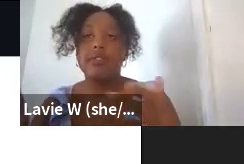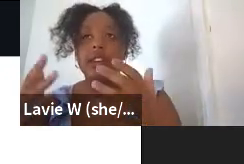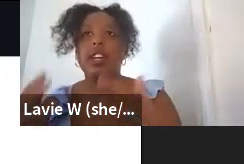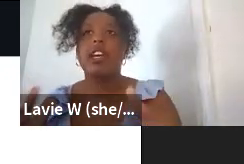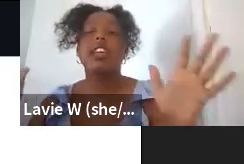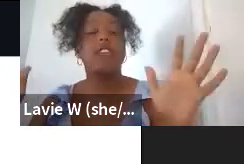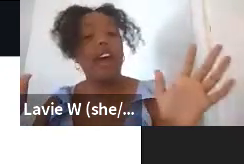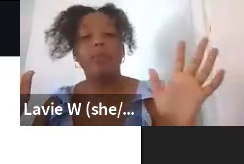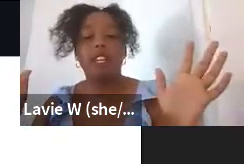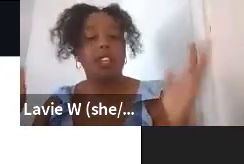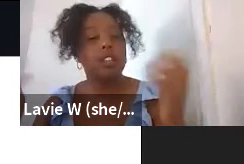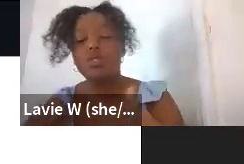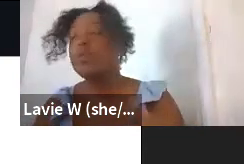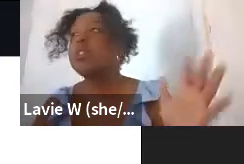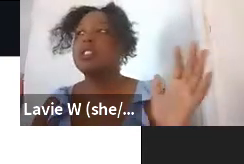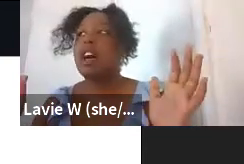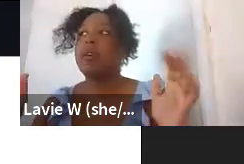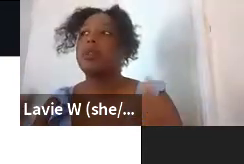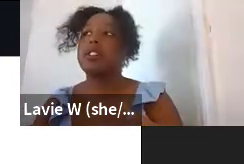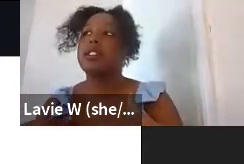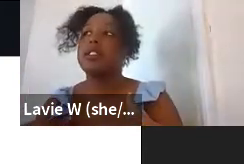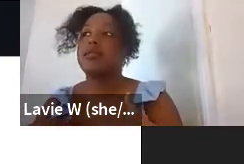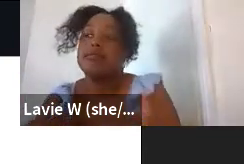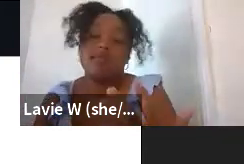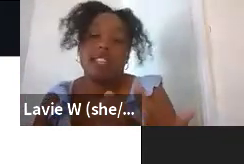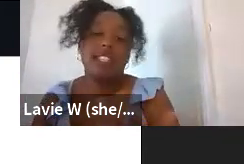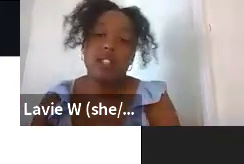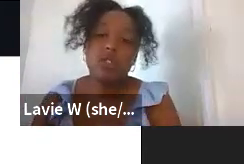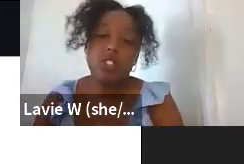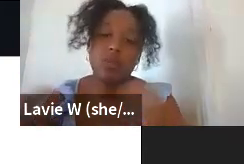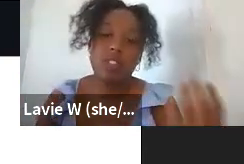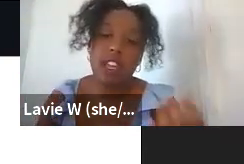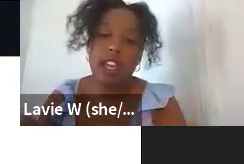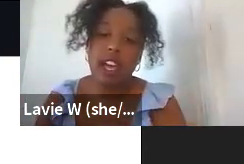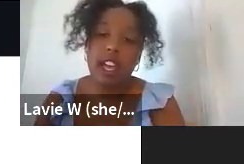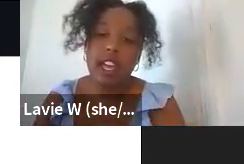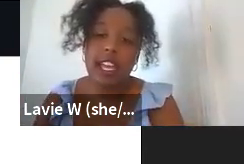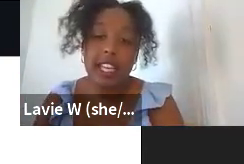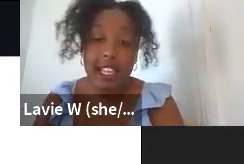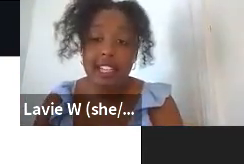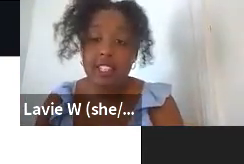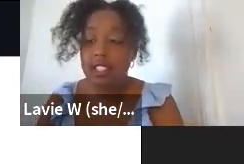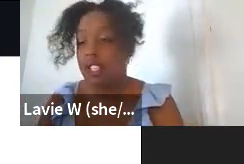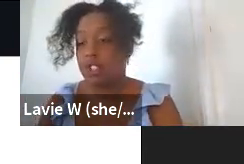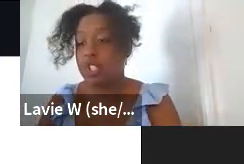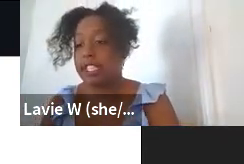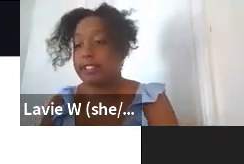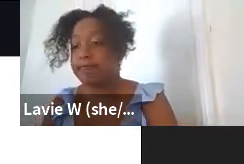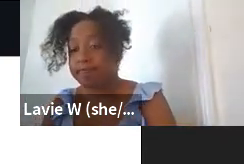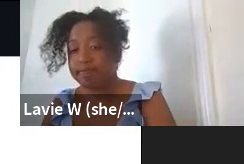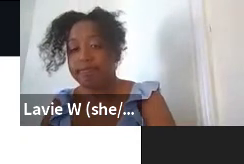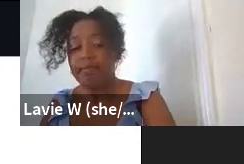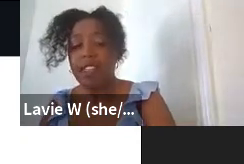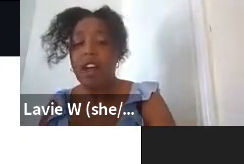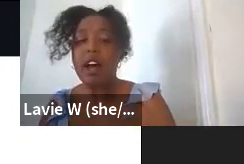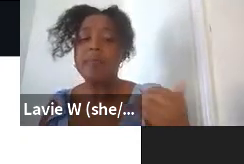of evaporated as soon as I was in St. Lucia, as soon as I landed, essentially.